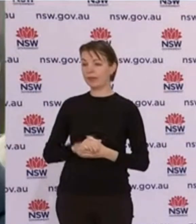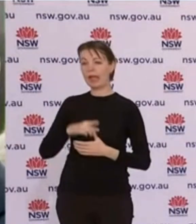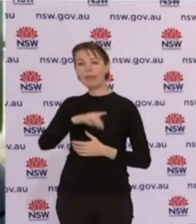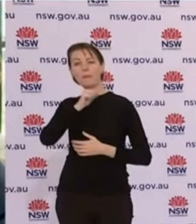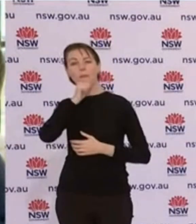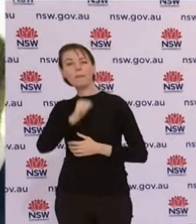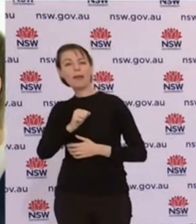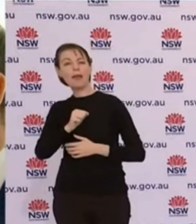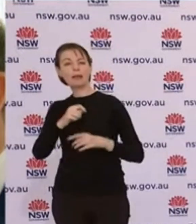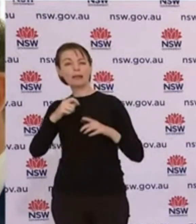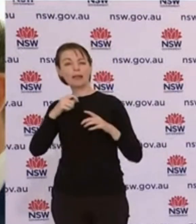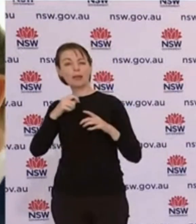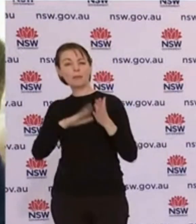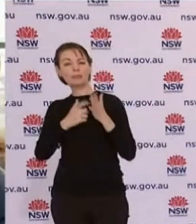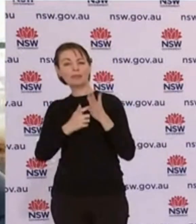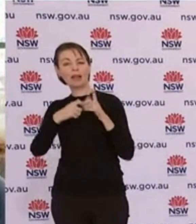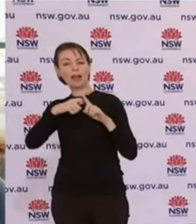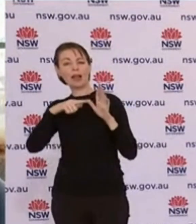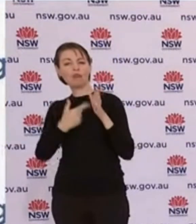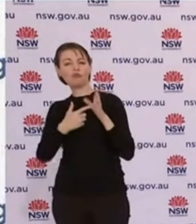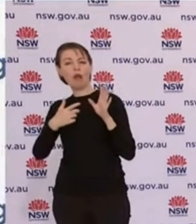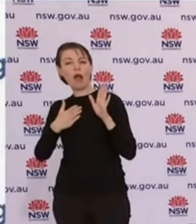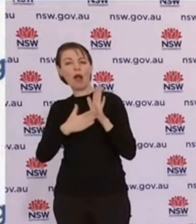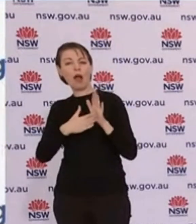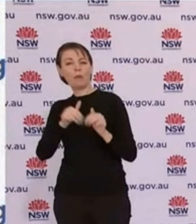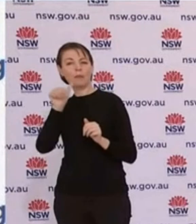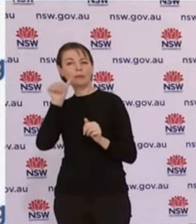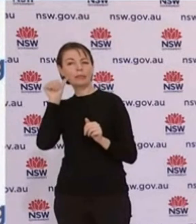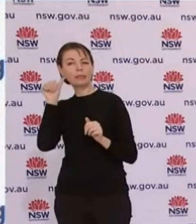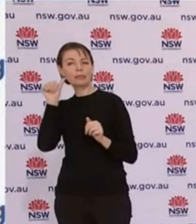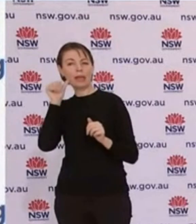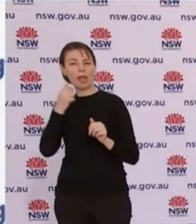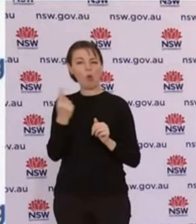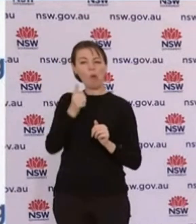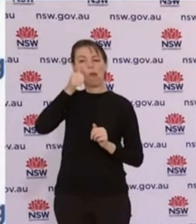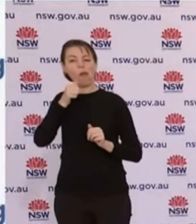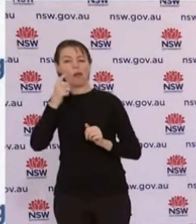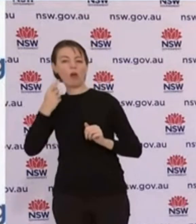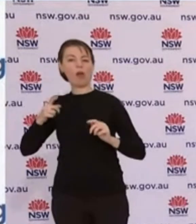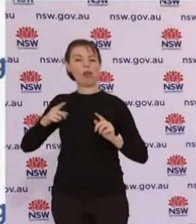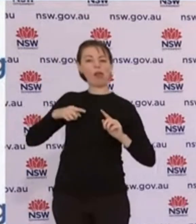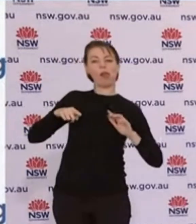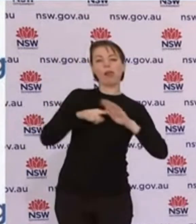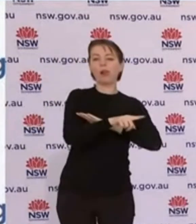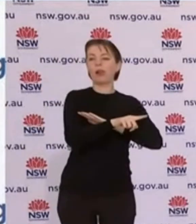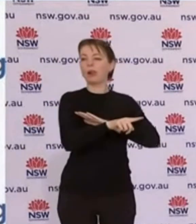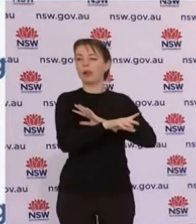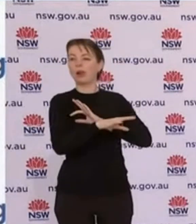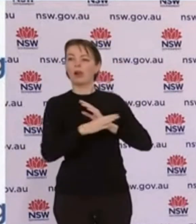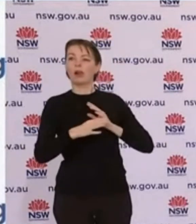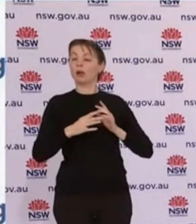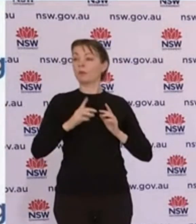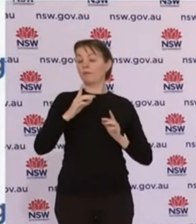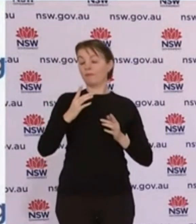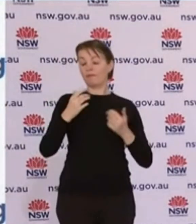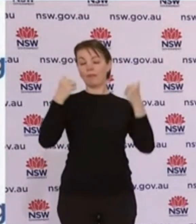patient Anthony Karani yesterday? Look, we're always concerned about any reports of people who